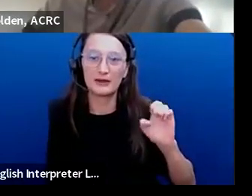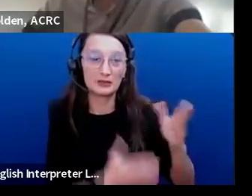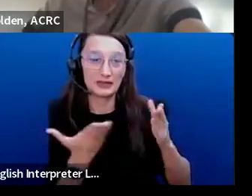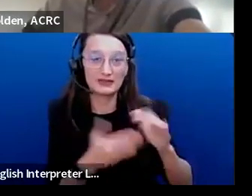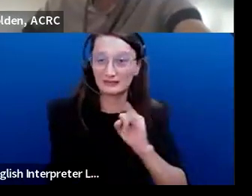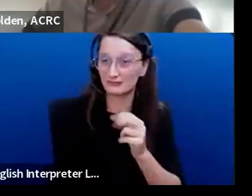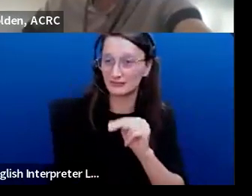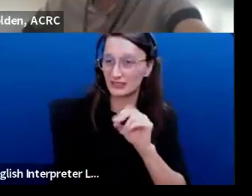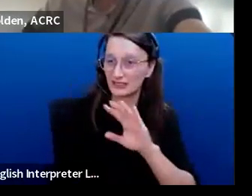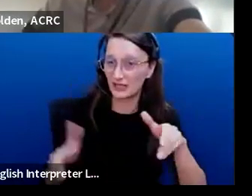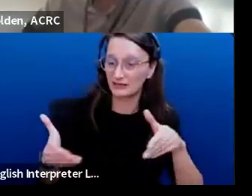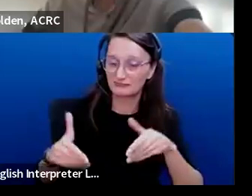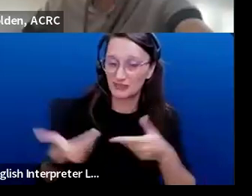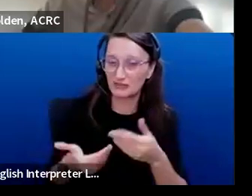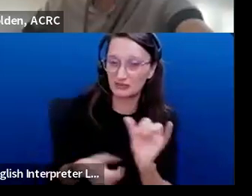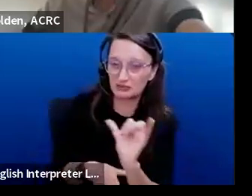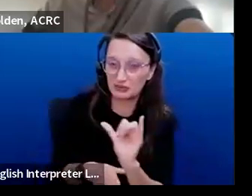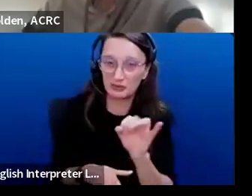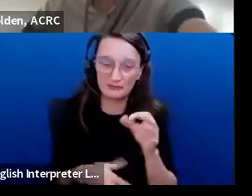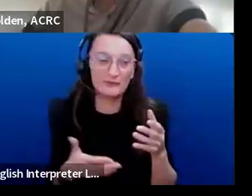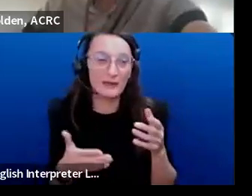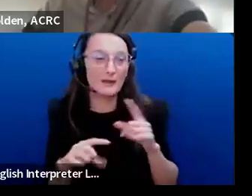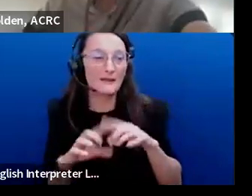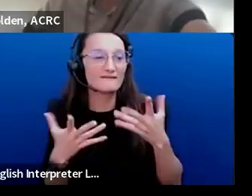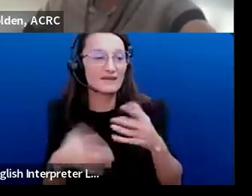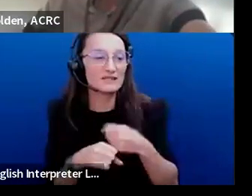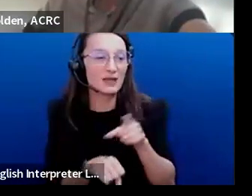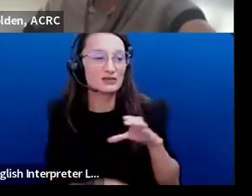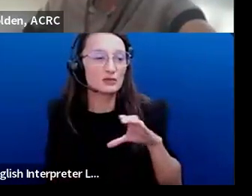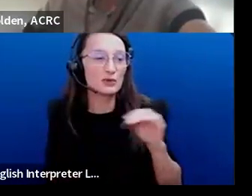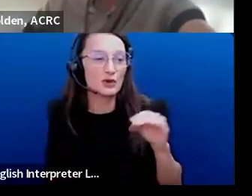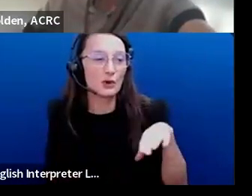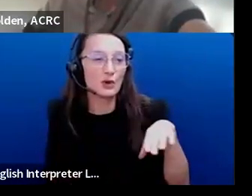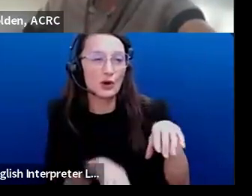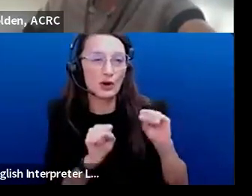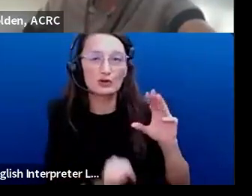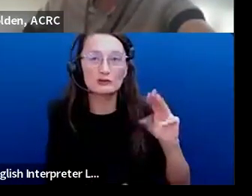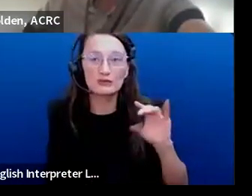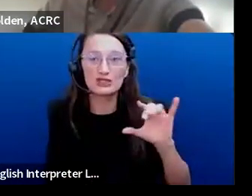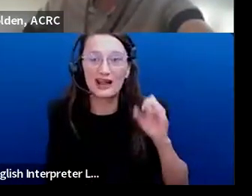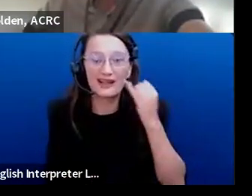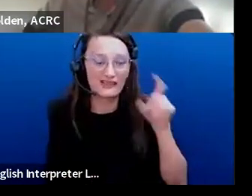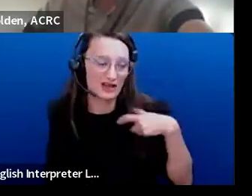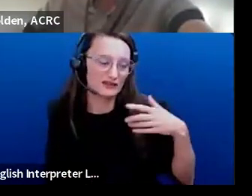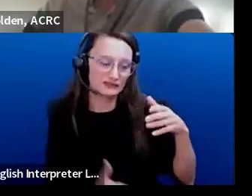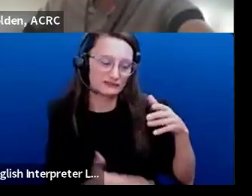that. But I have made you a co-host, Michelle, in case you need to share screen or anything like that.